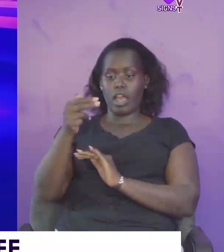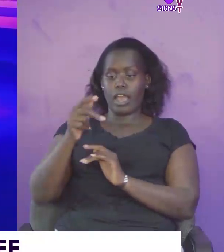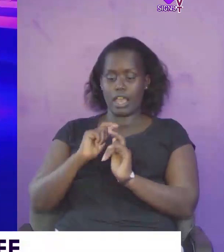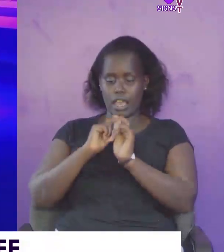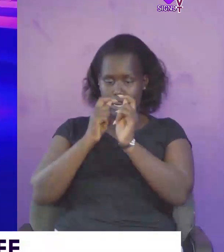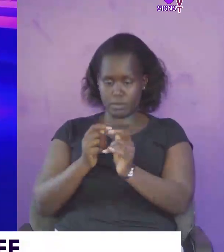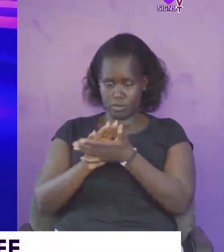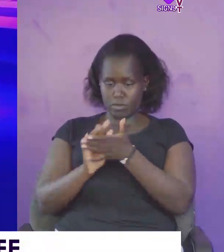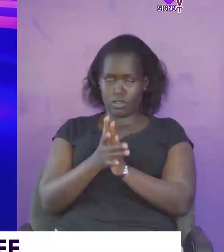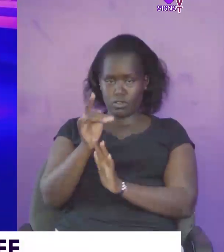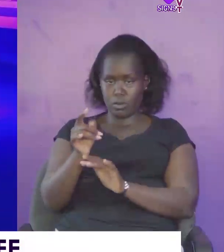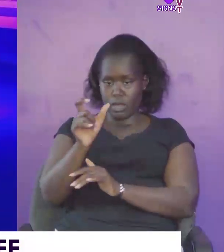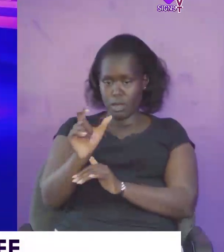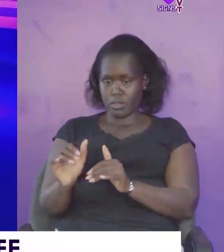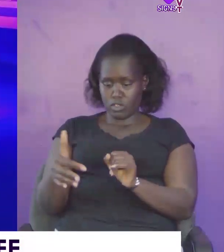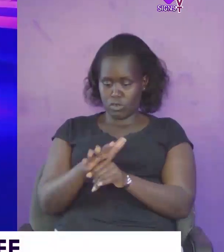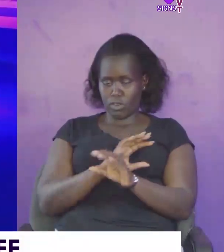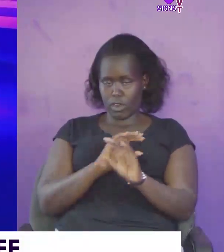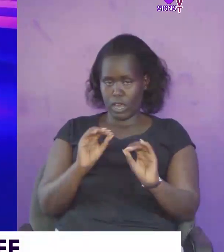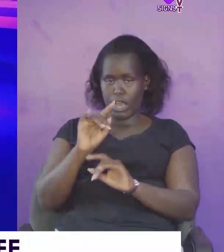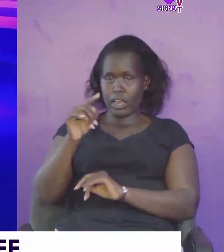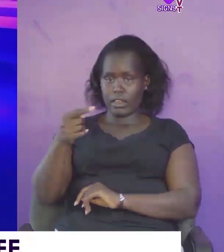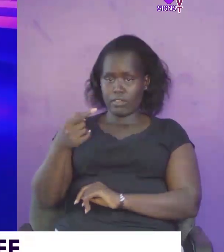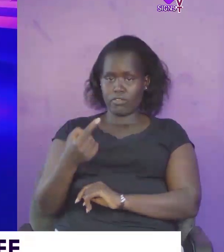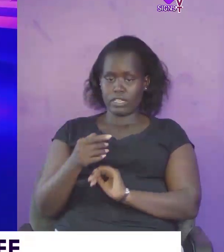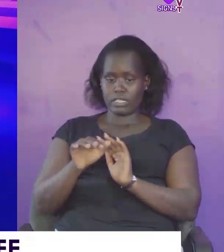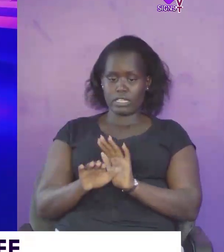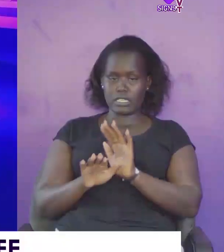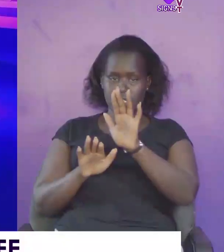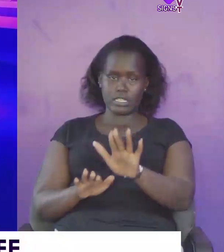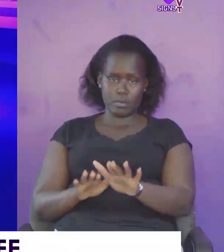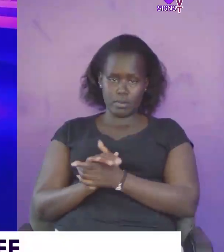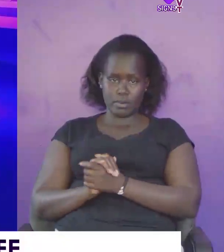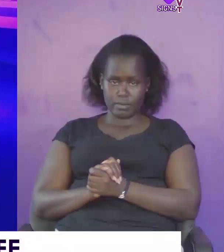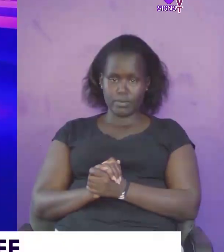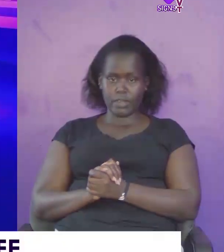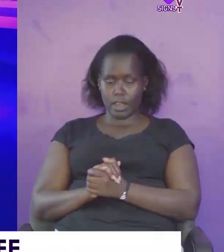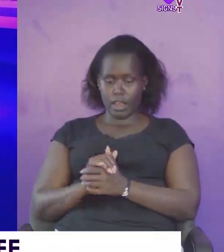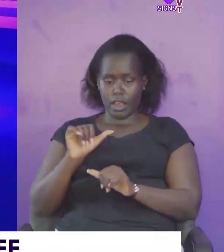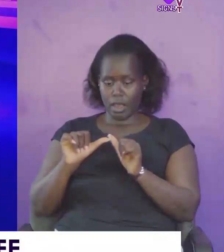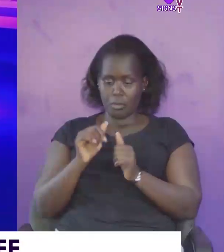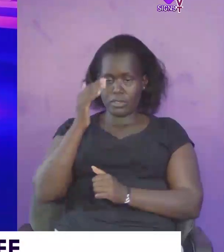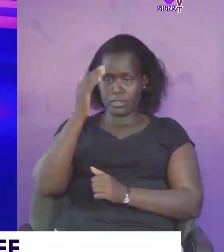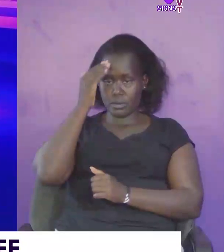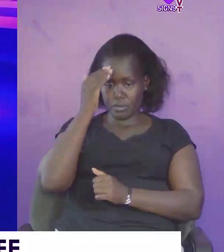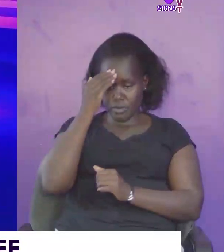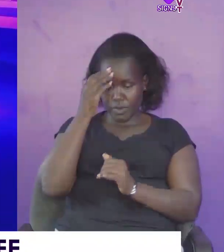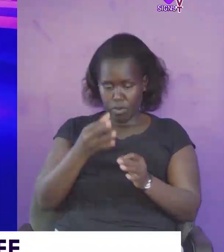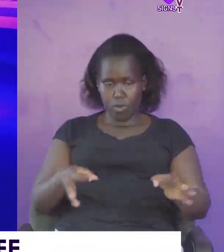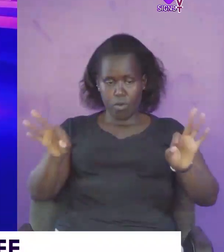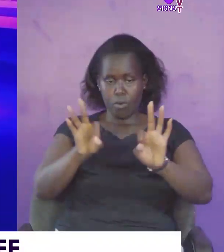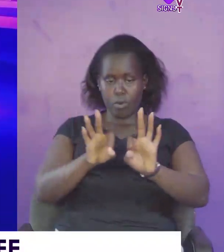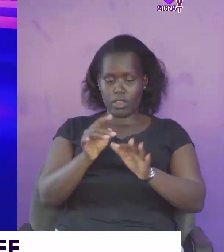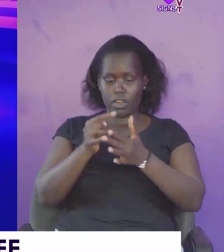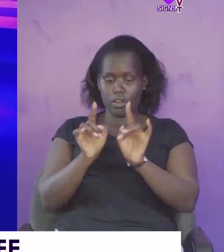will not be complete, then that I think is the first step towards that self-realization. Yeah. Your worth and what you want to achieve